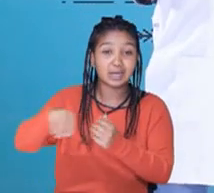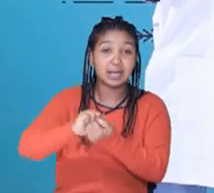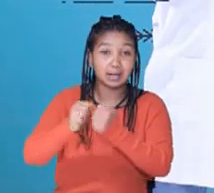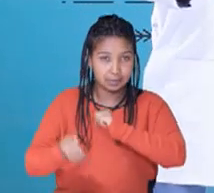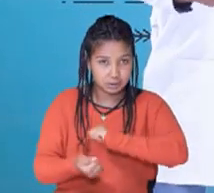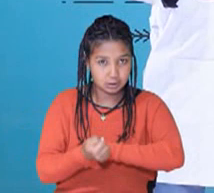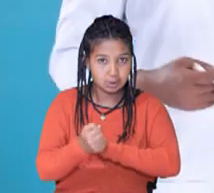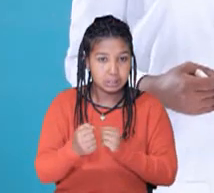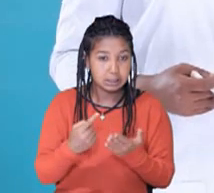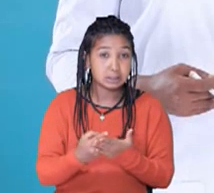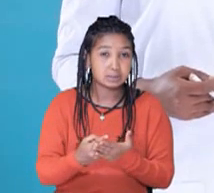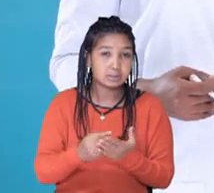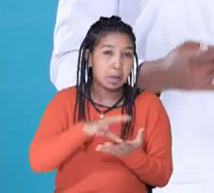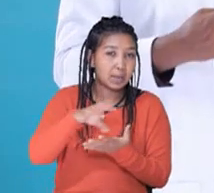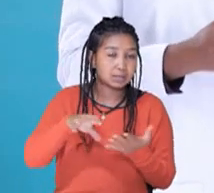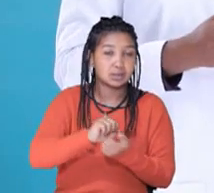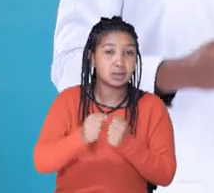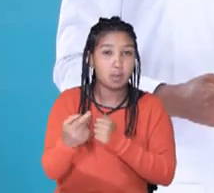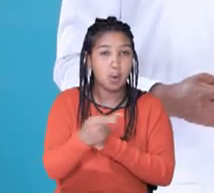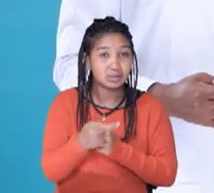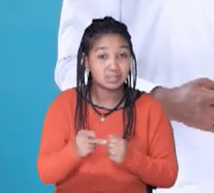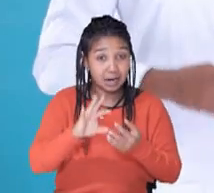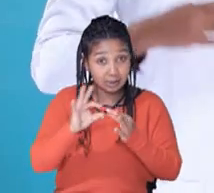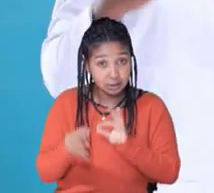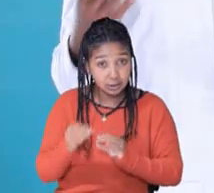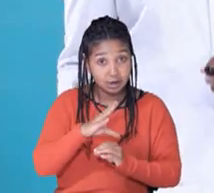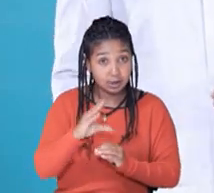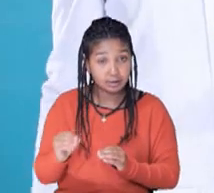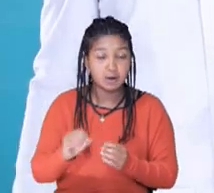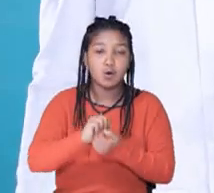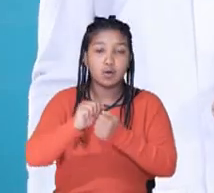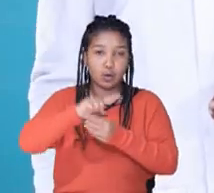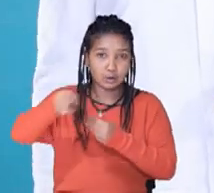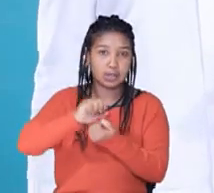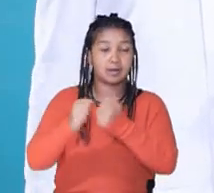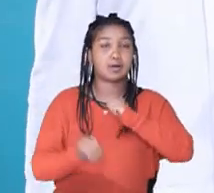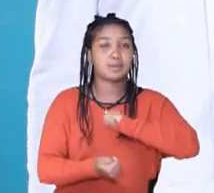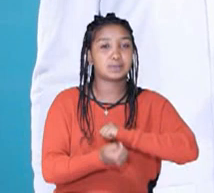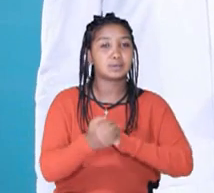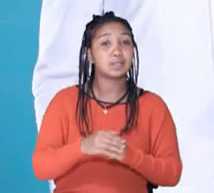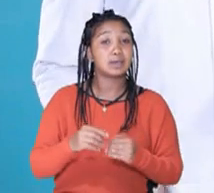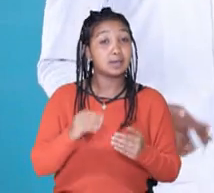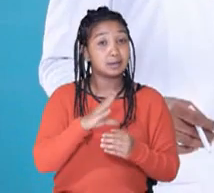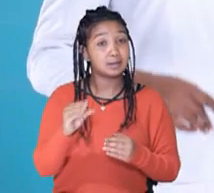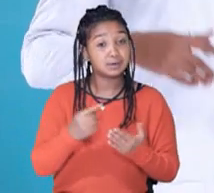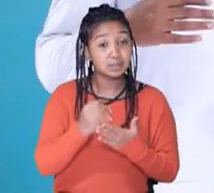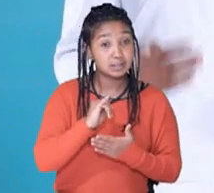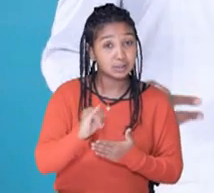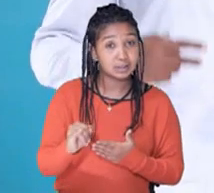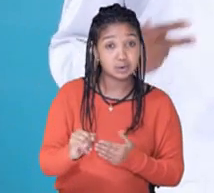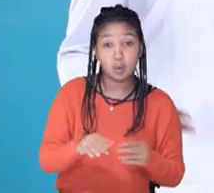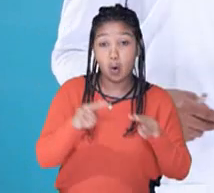dynamics. Actually, it's a mixed dynamics, both translational and rotational dynamics. And this